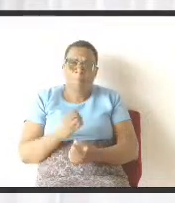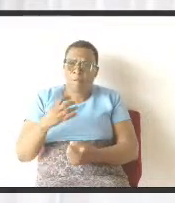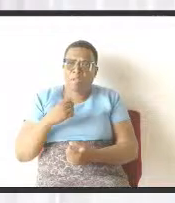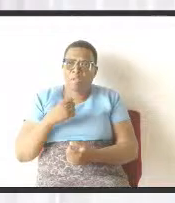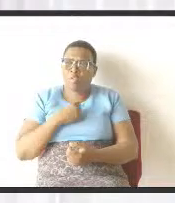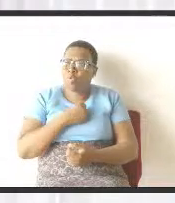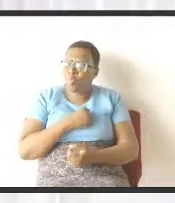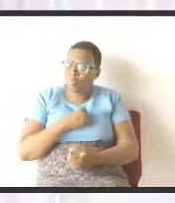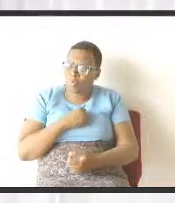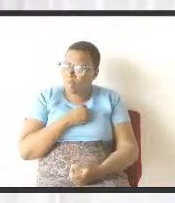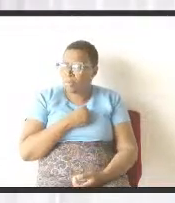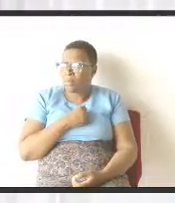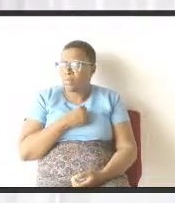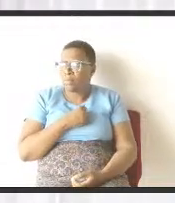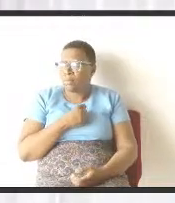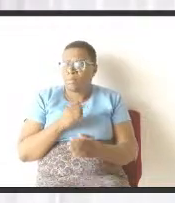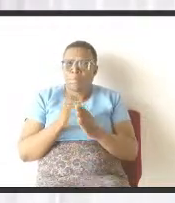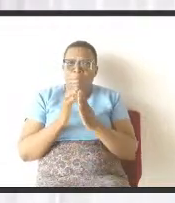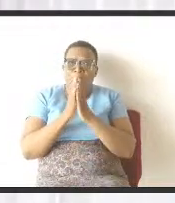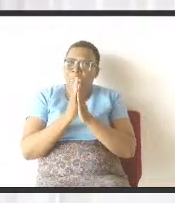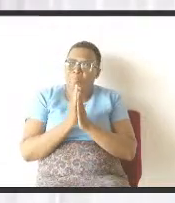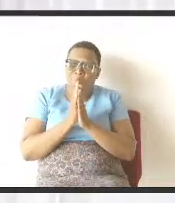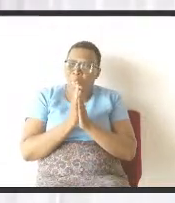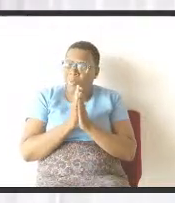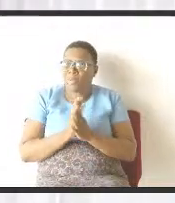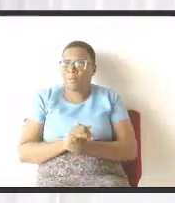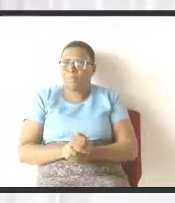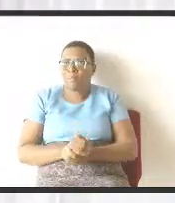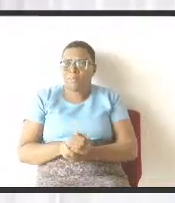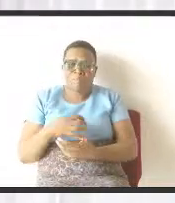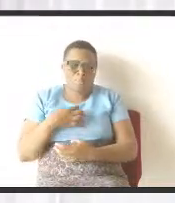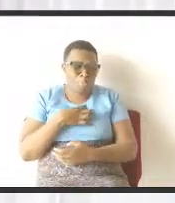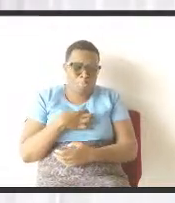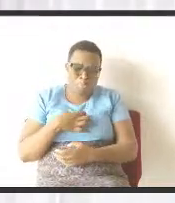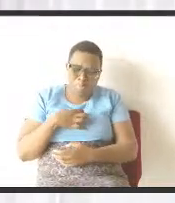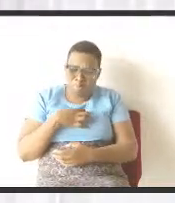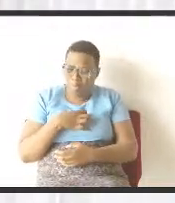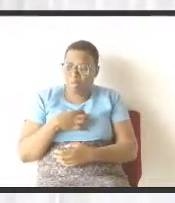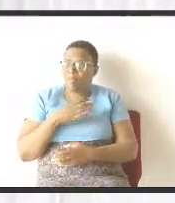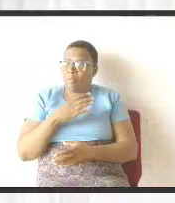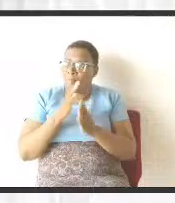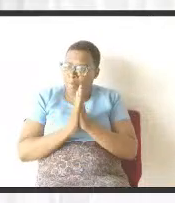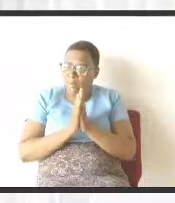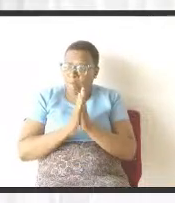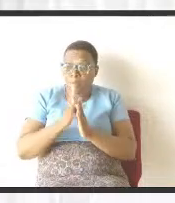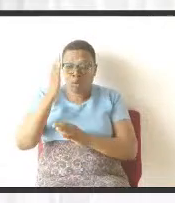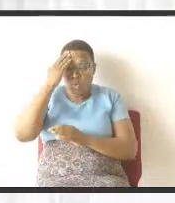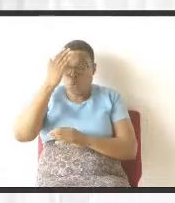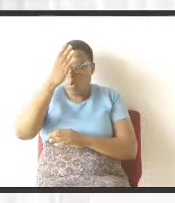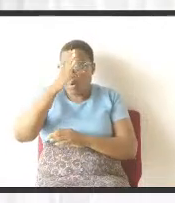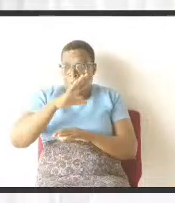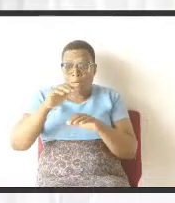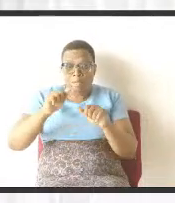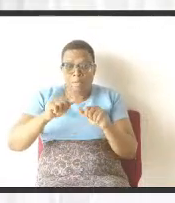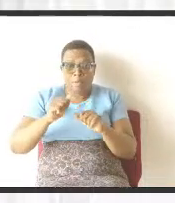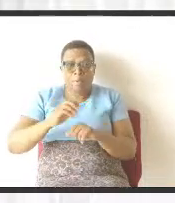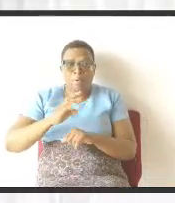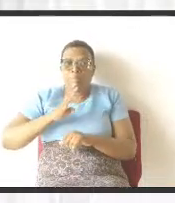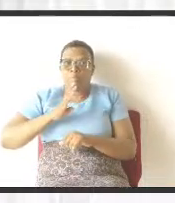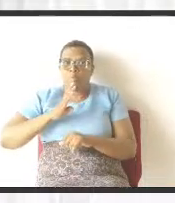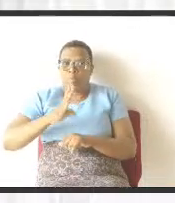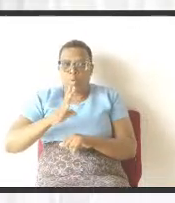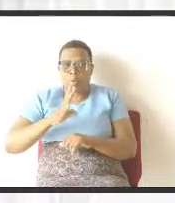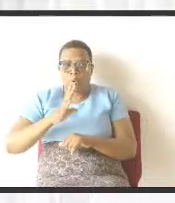I've had things I pray for. I know my God is able. I know He spoke this amazing universe